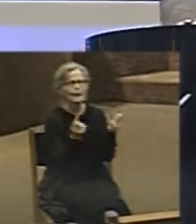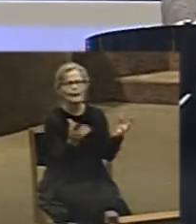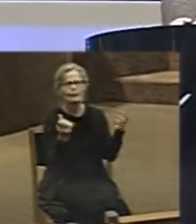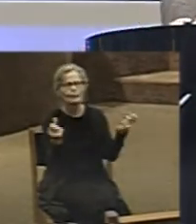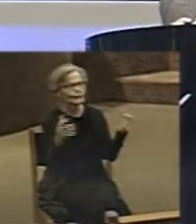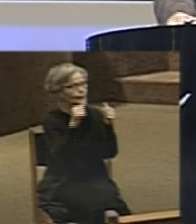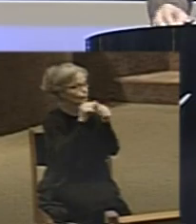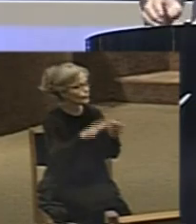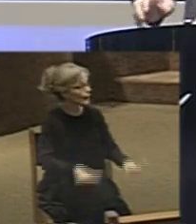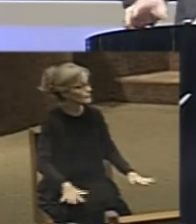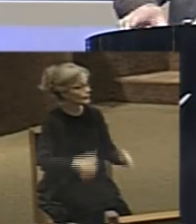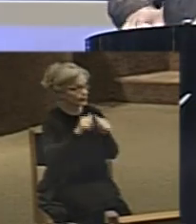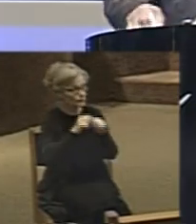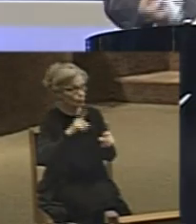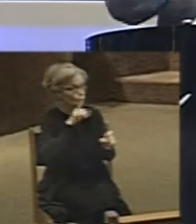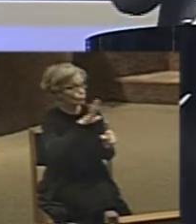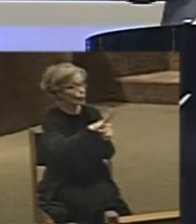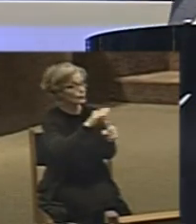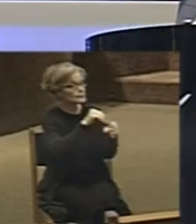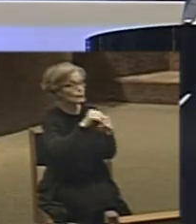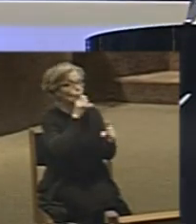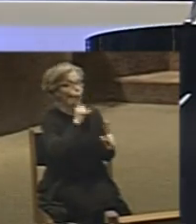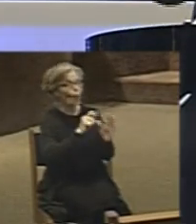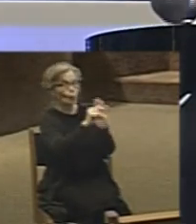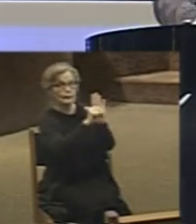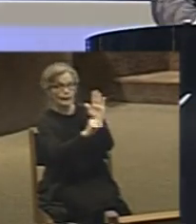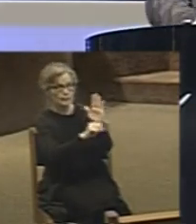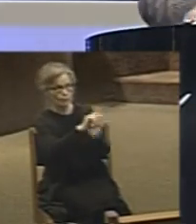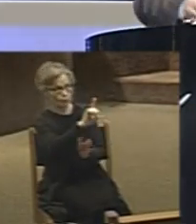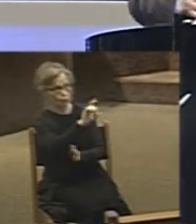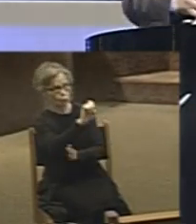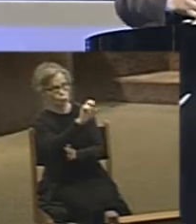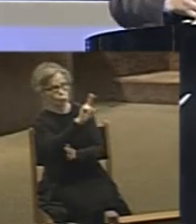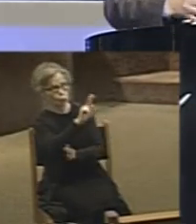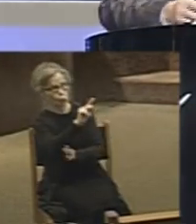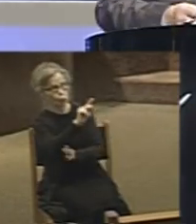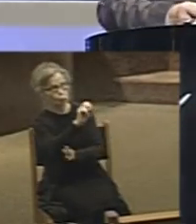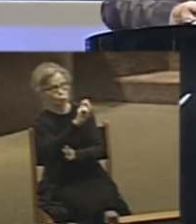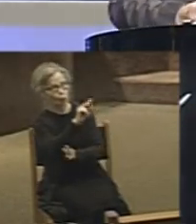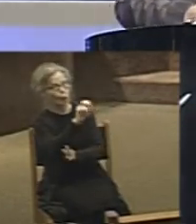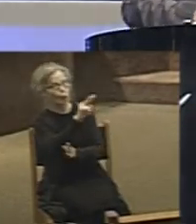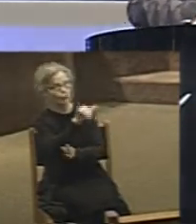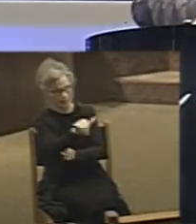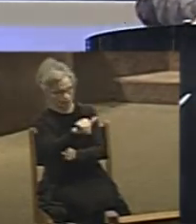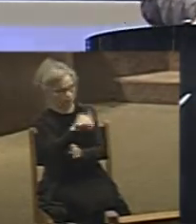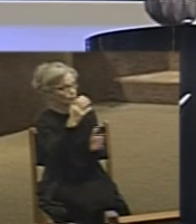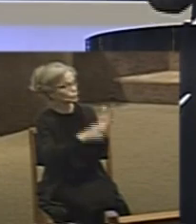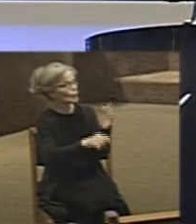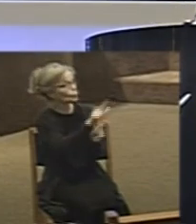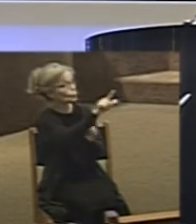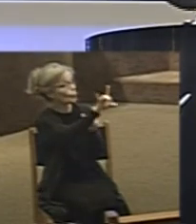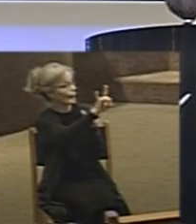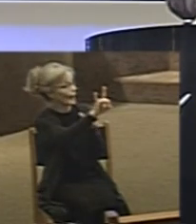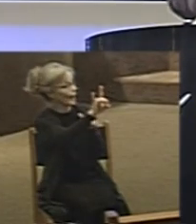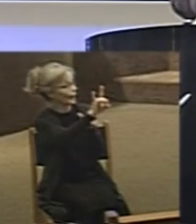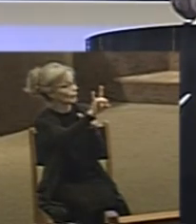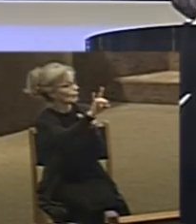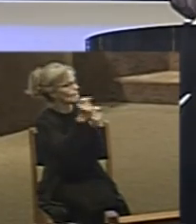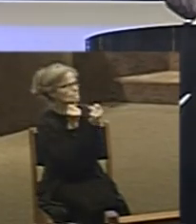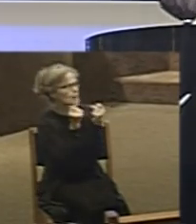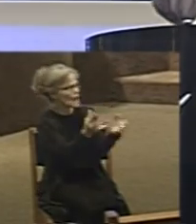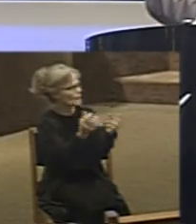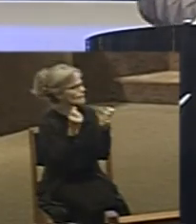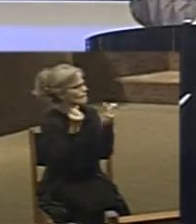promised in Deuteronomy 28, and they are numerous, they were offered